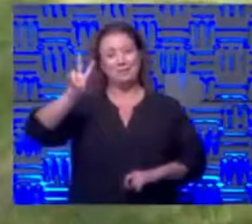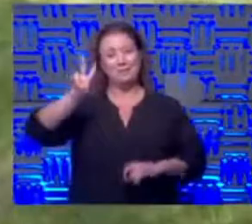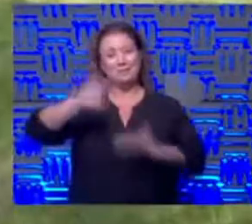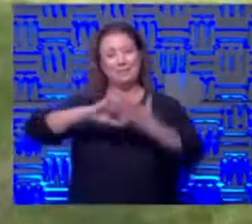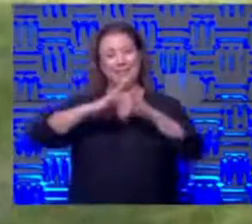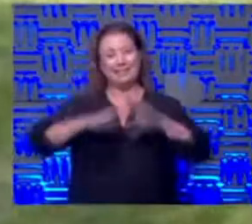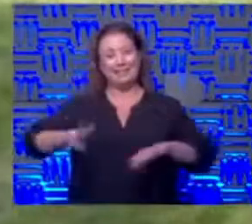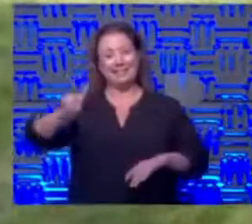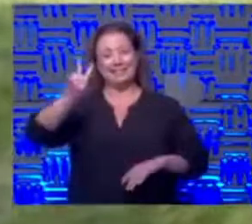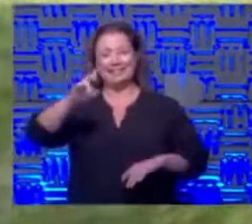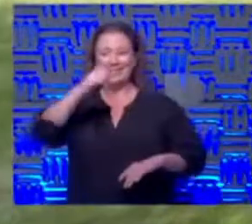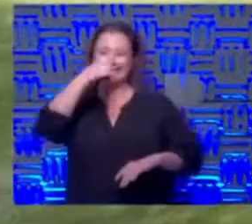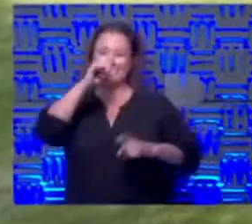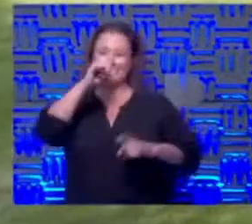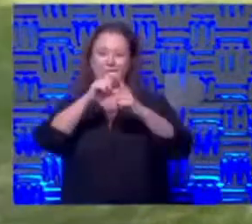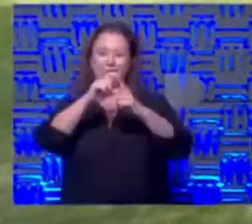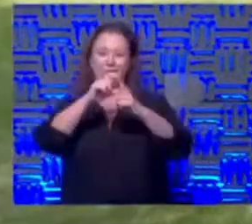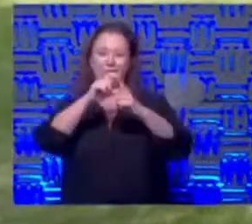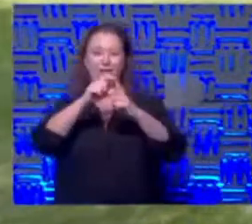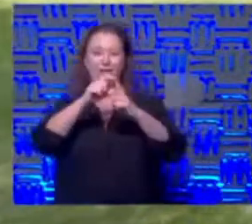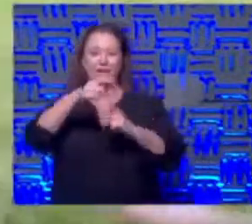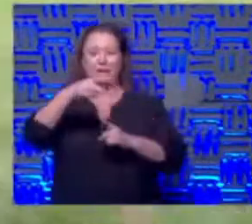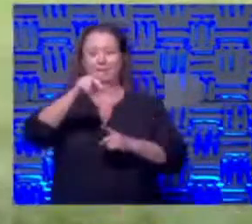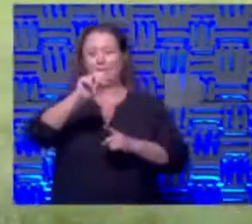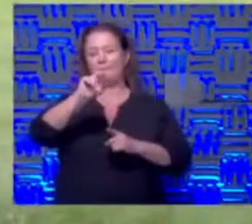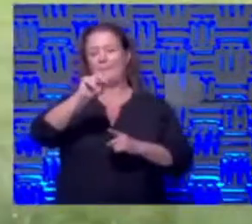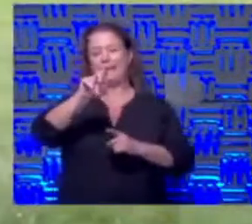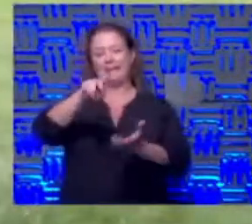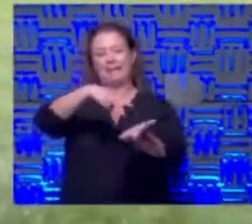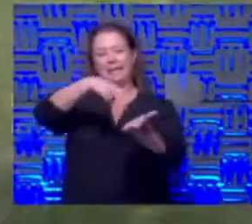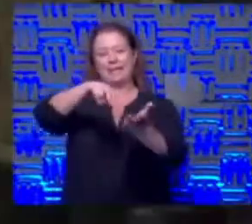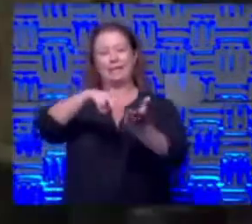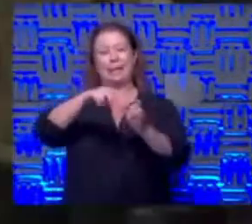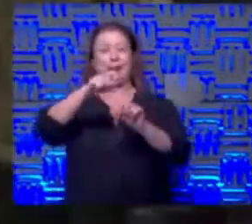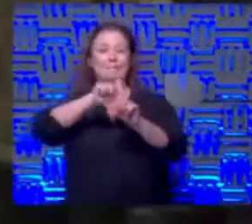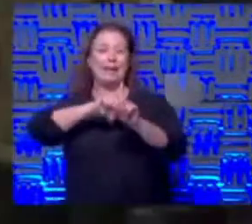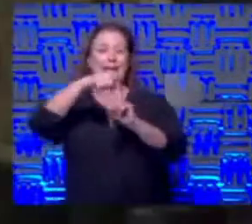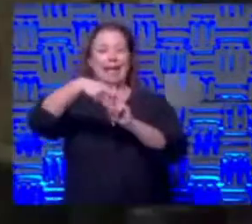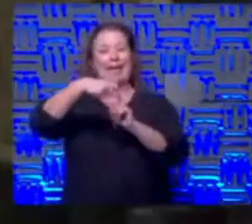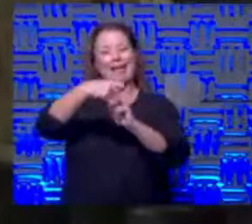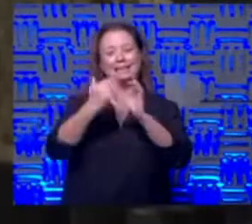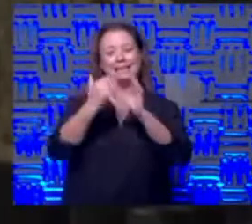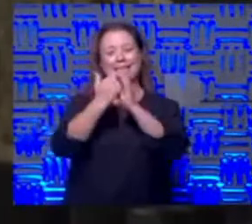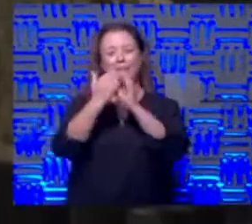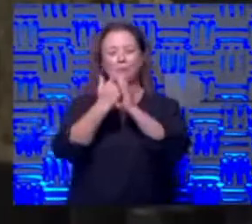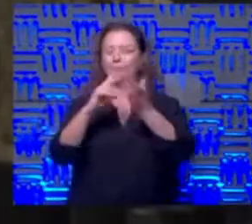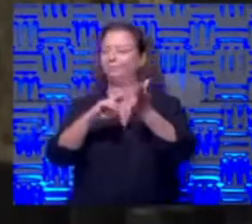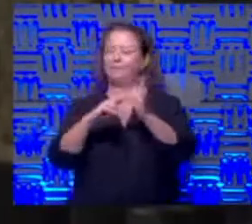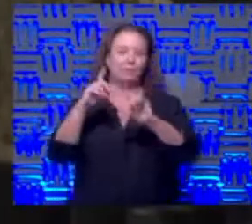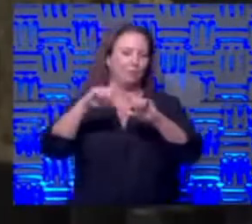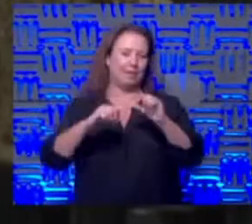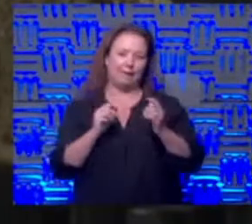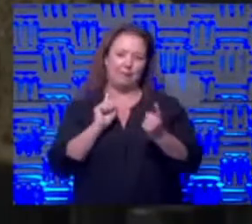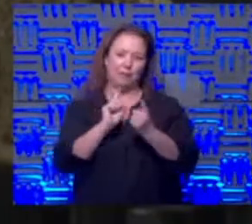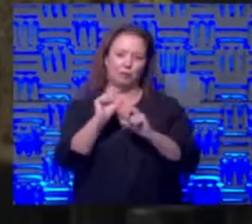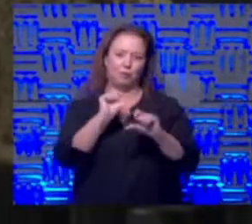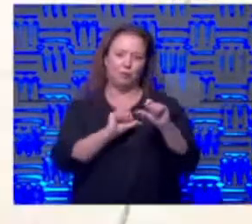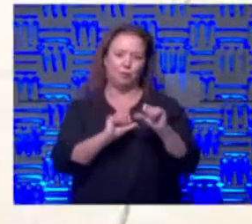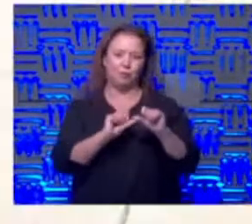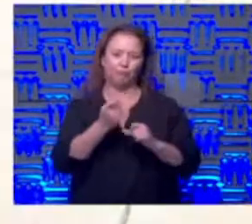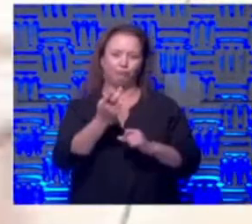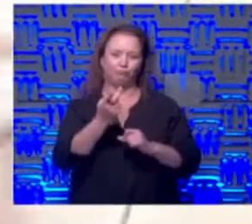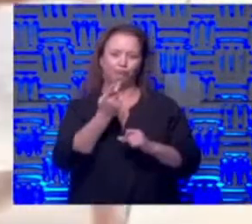silly word or phrase. Pan dance. Banana sandwich. It means we can't be close, but you're still my